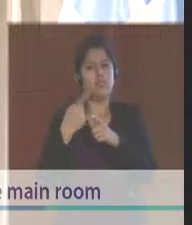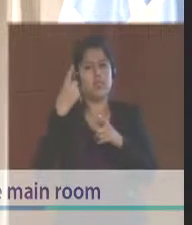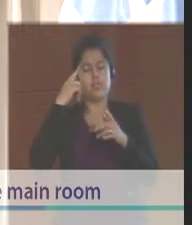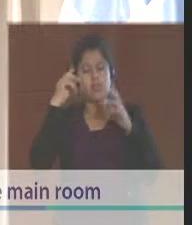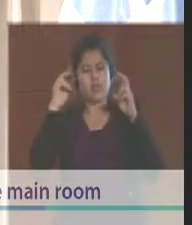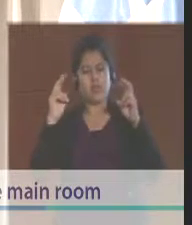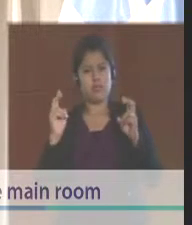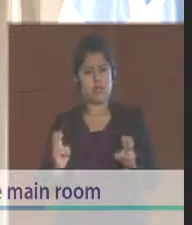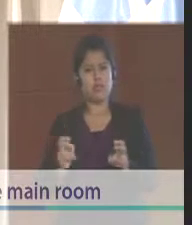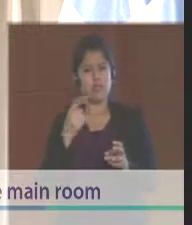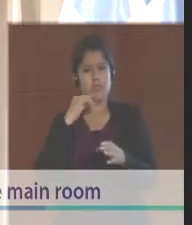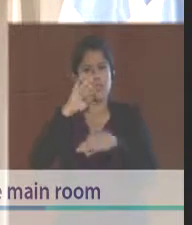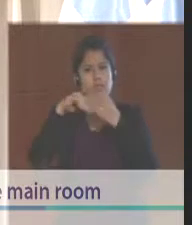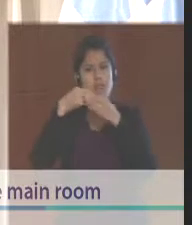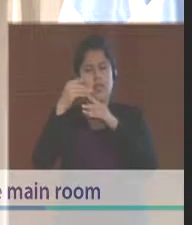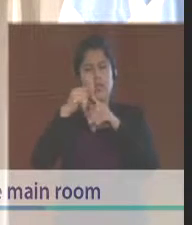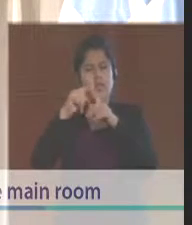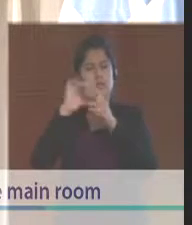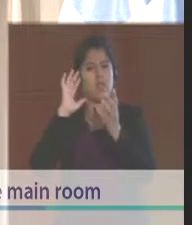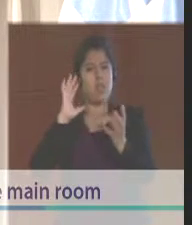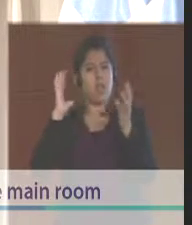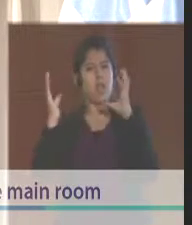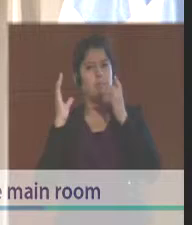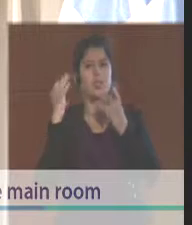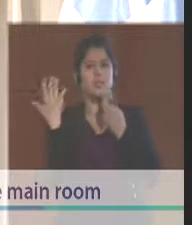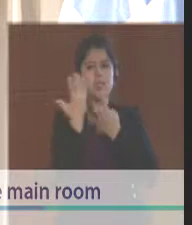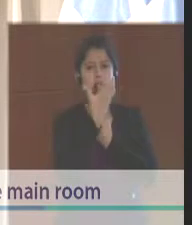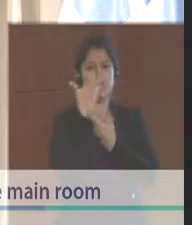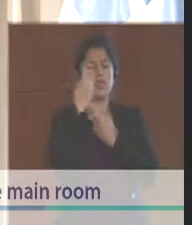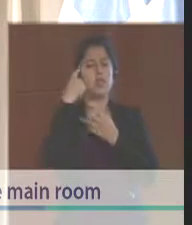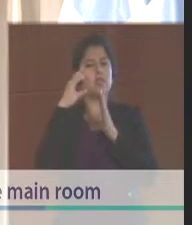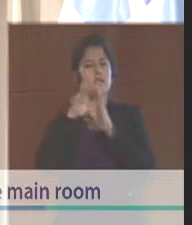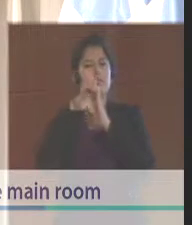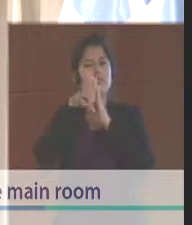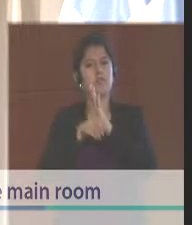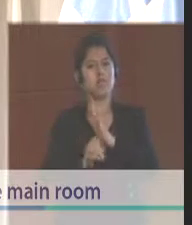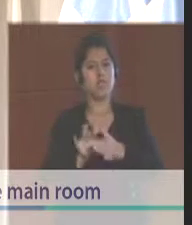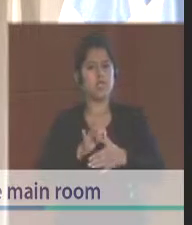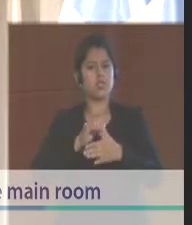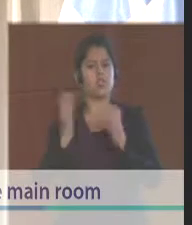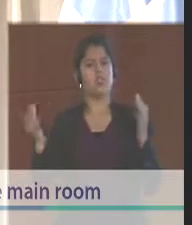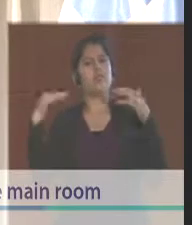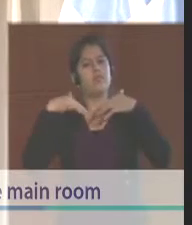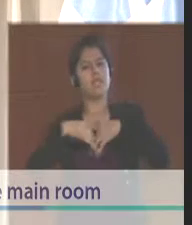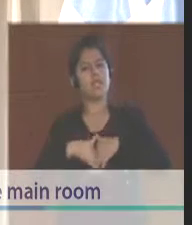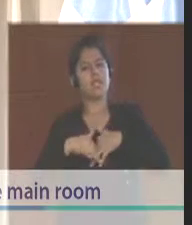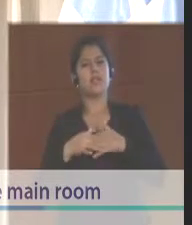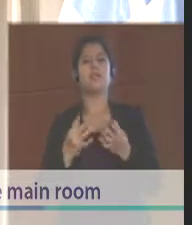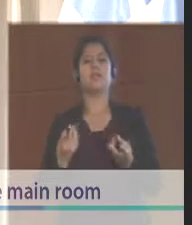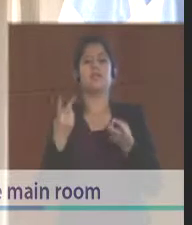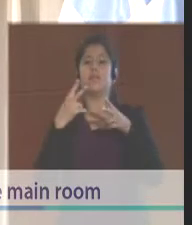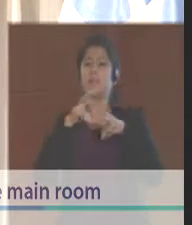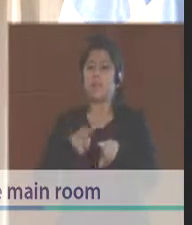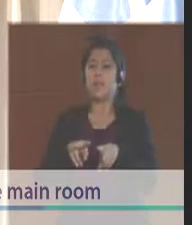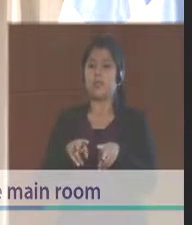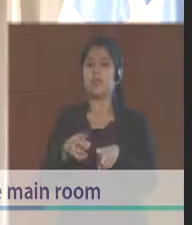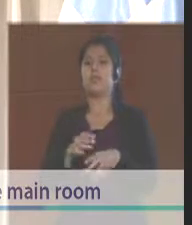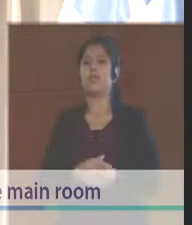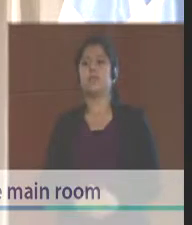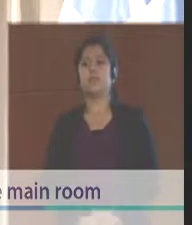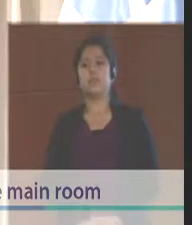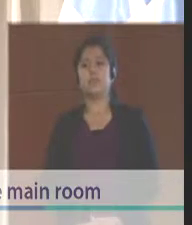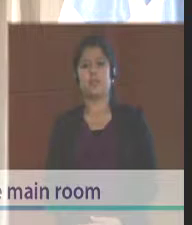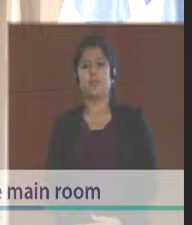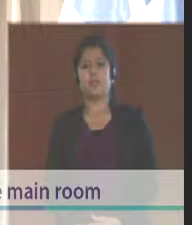actions such as infrastructure suitable to climate change effects and reduction and disaster risk reduction.